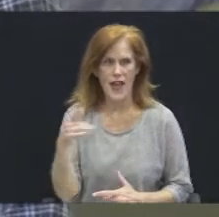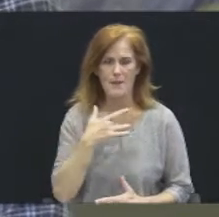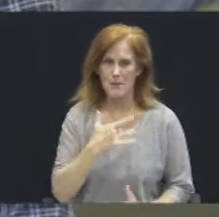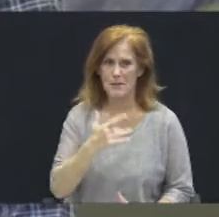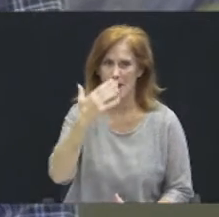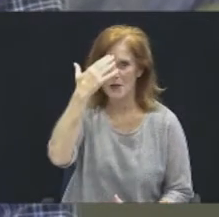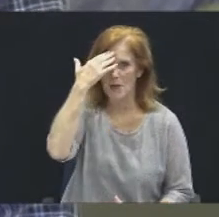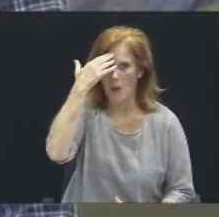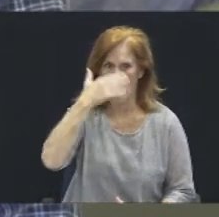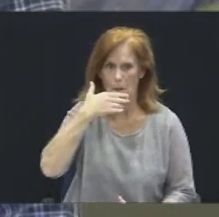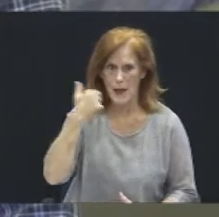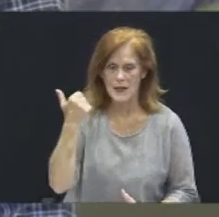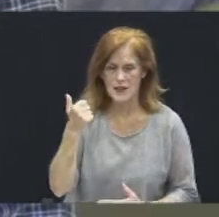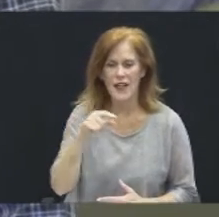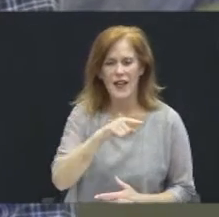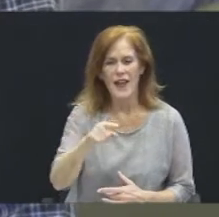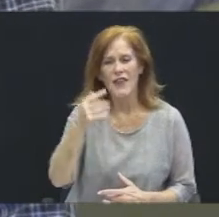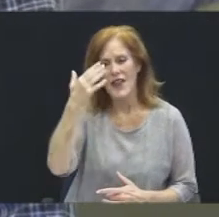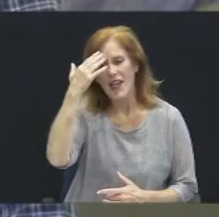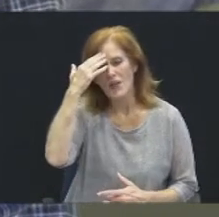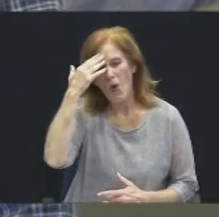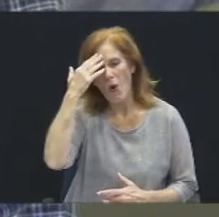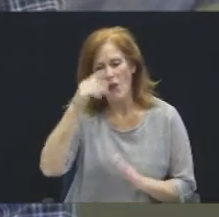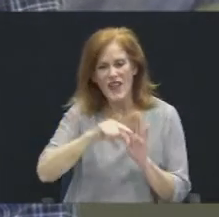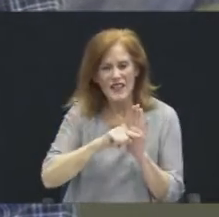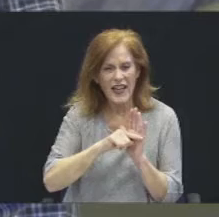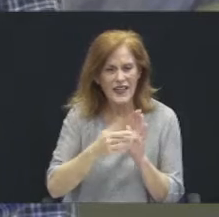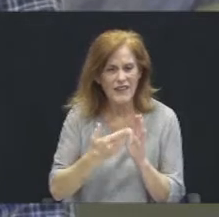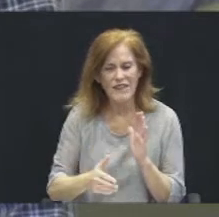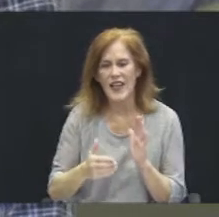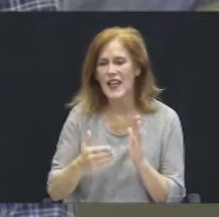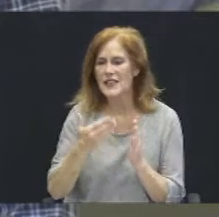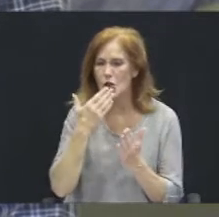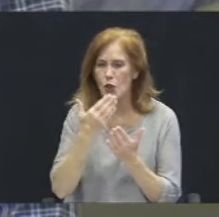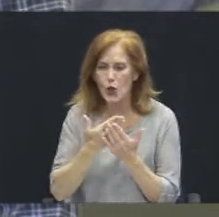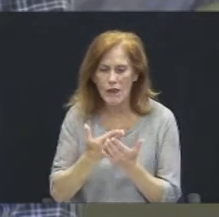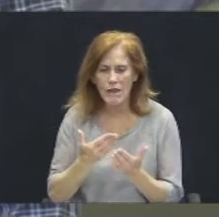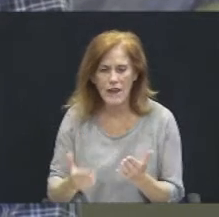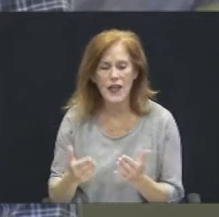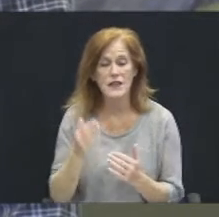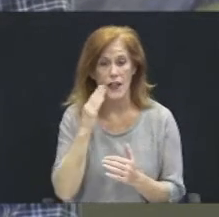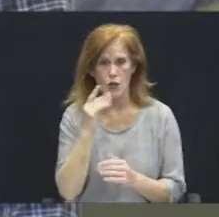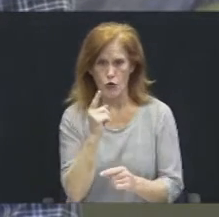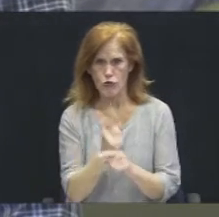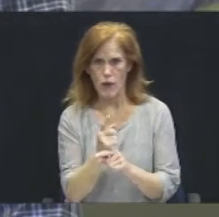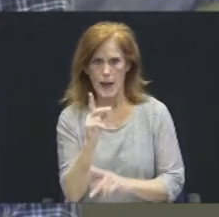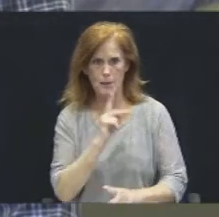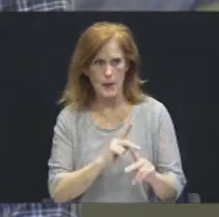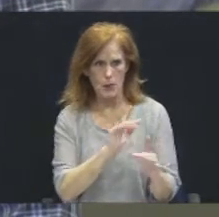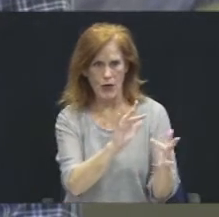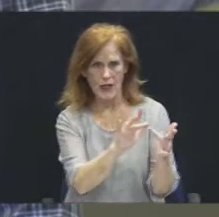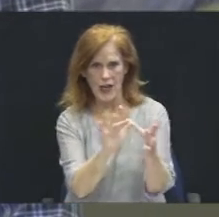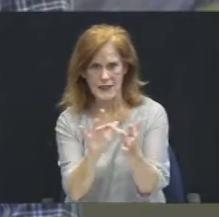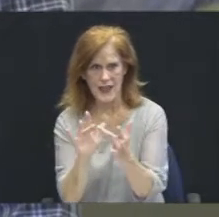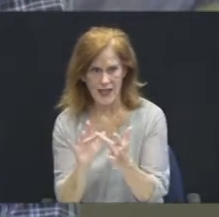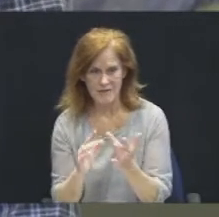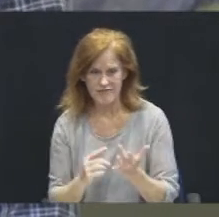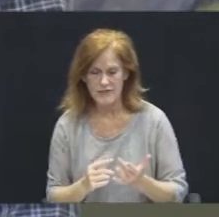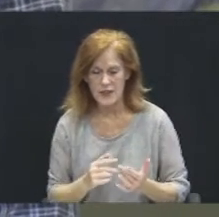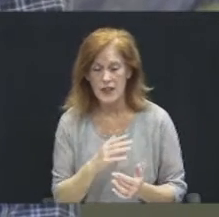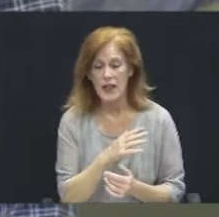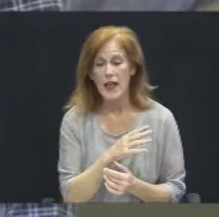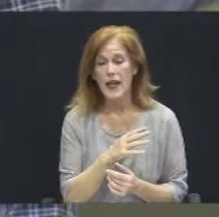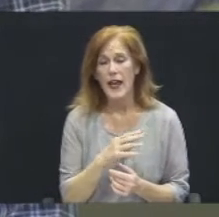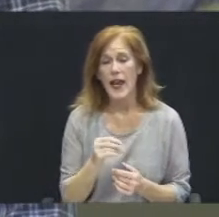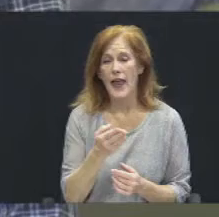they know best. I mean, they know the bad stuff, they know the good stuff, they know the right people to contact, and